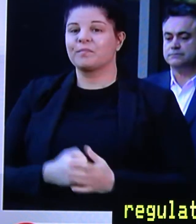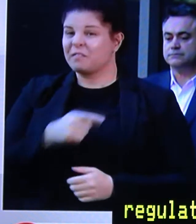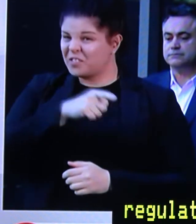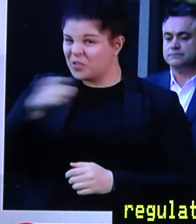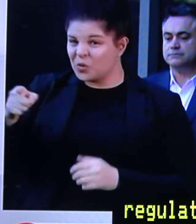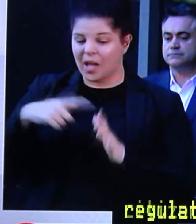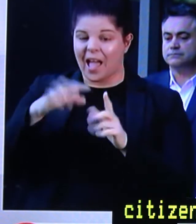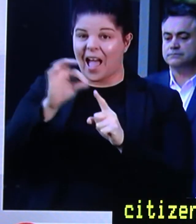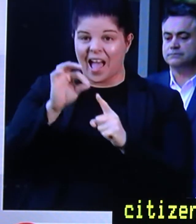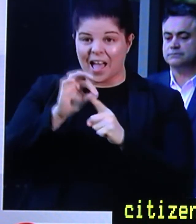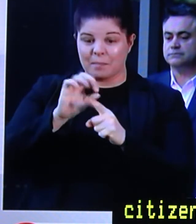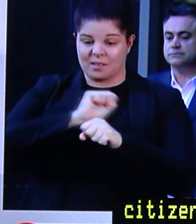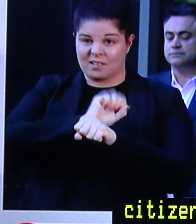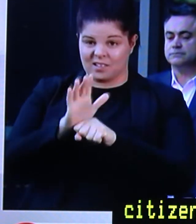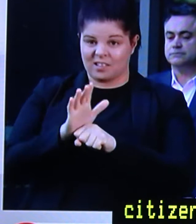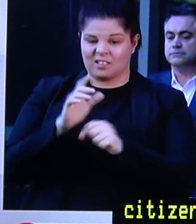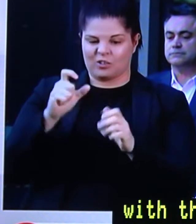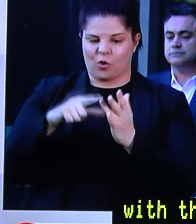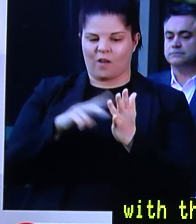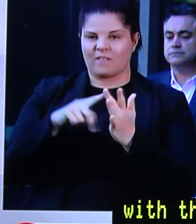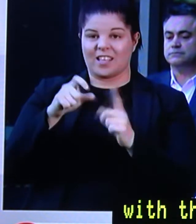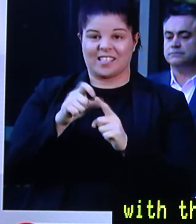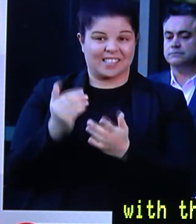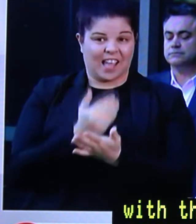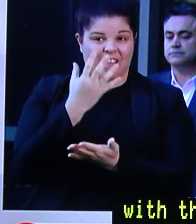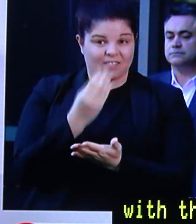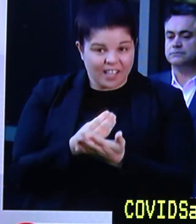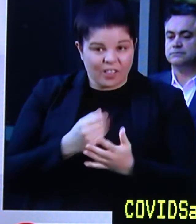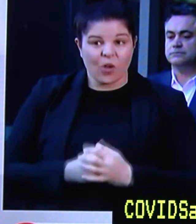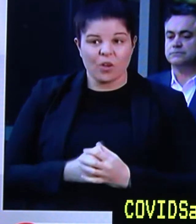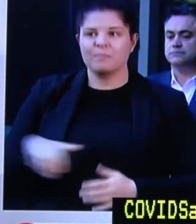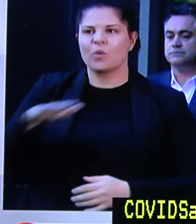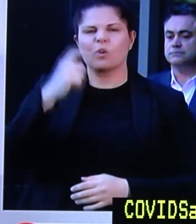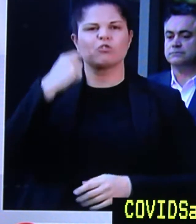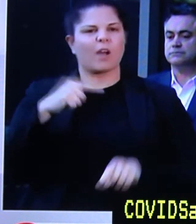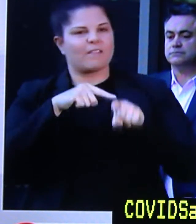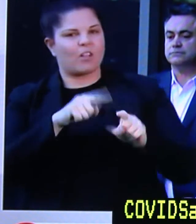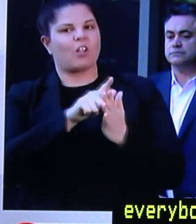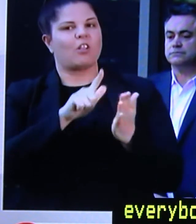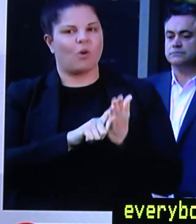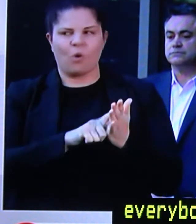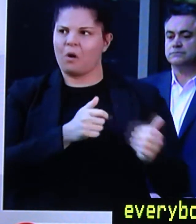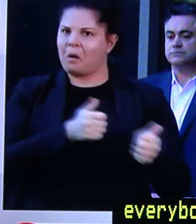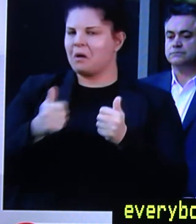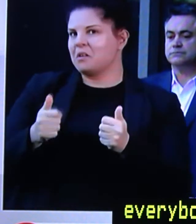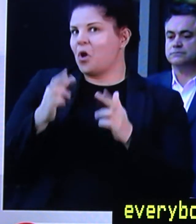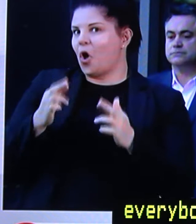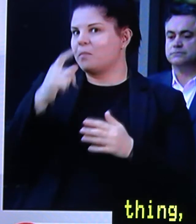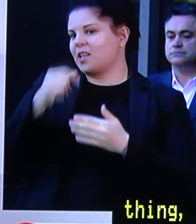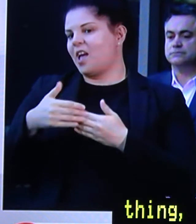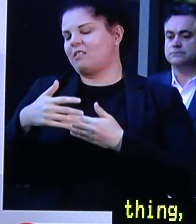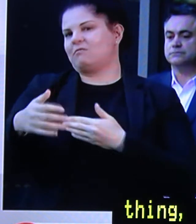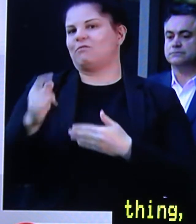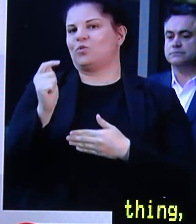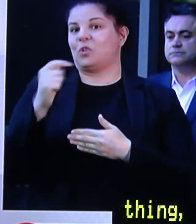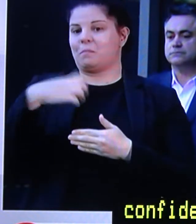and the fact that everybody is trying to do the right thing, that we can move forward with confidence in looking at other restrictions to ease, and that is a positive